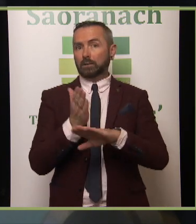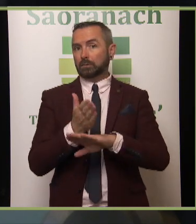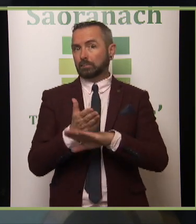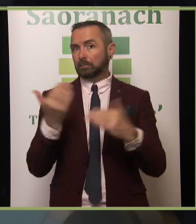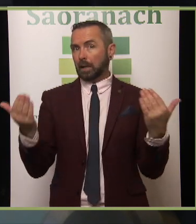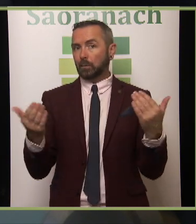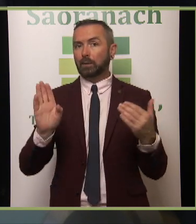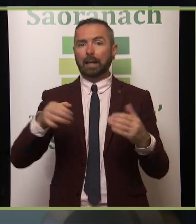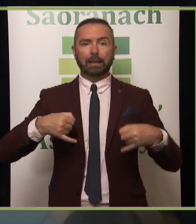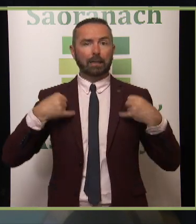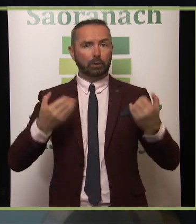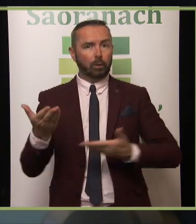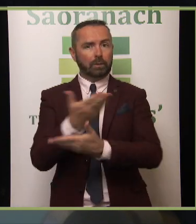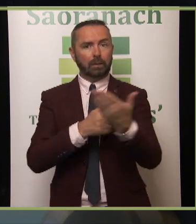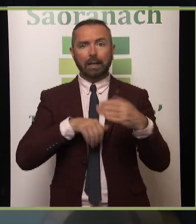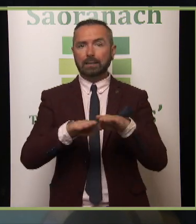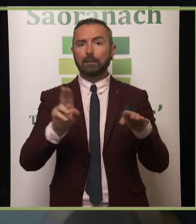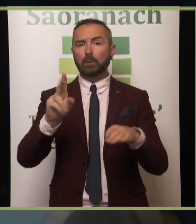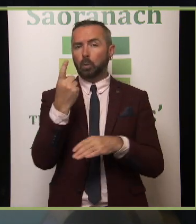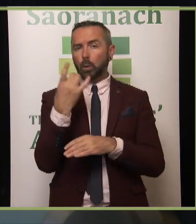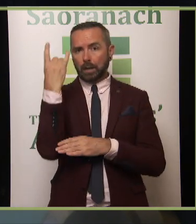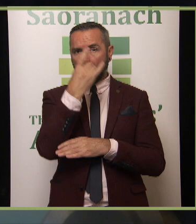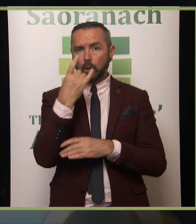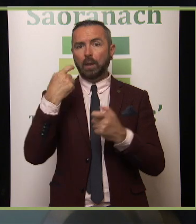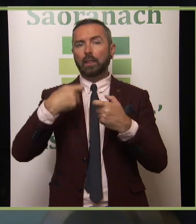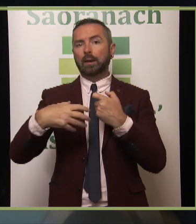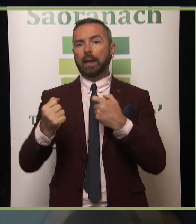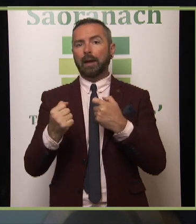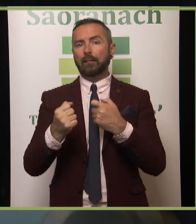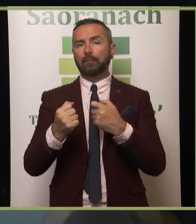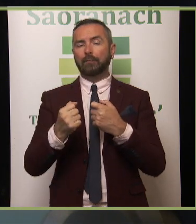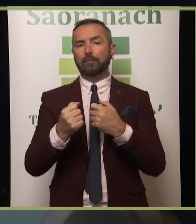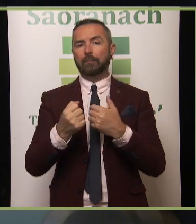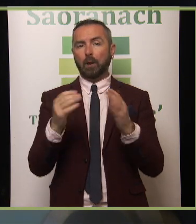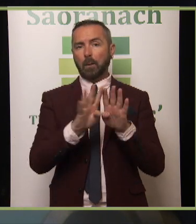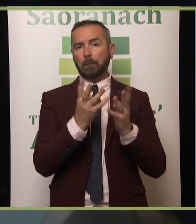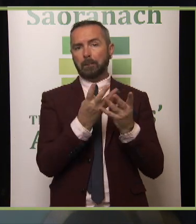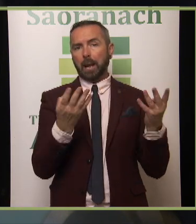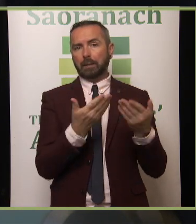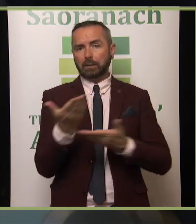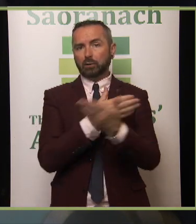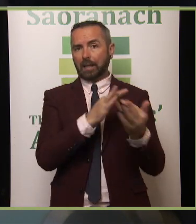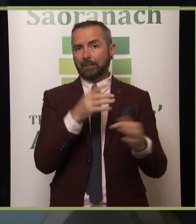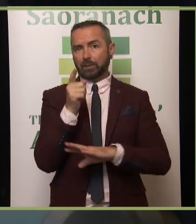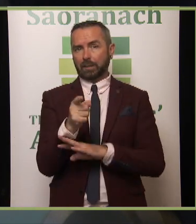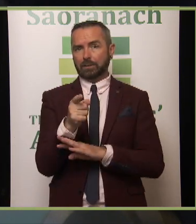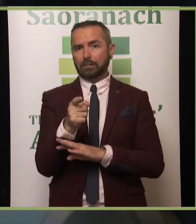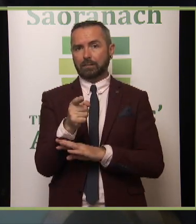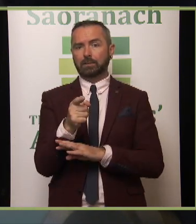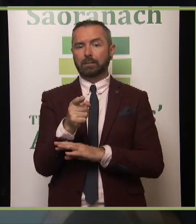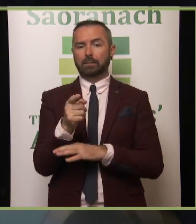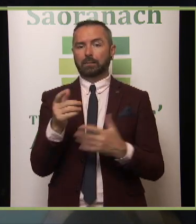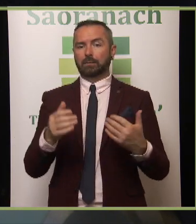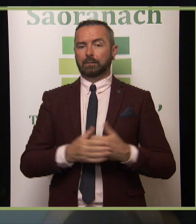can enjoy your discussions at your table for the next hour, and we'll have our plenary after that. And Gunairi Liv agus